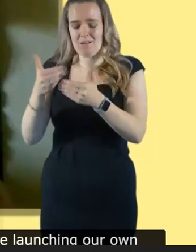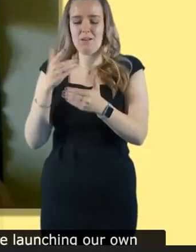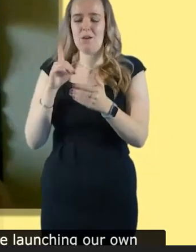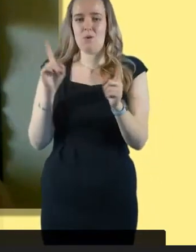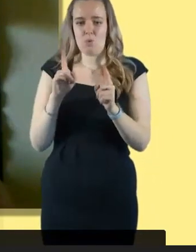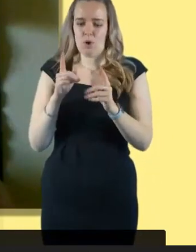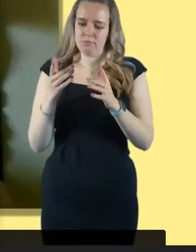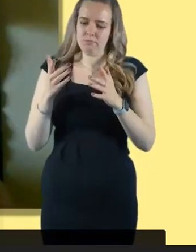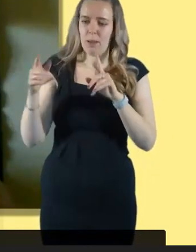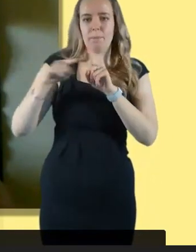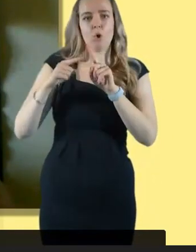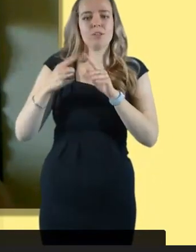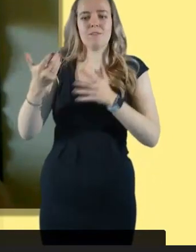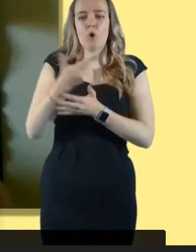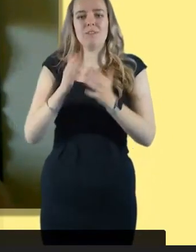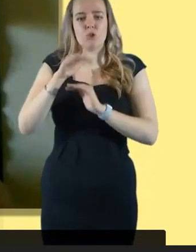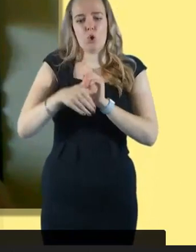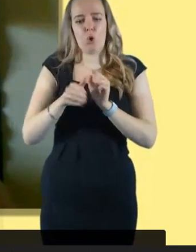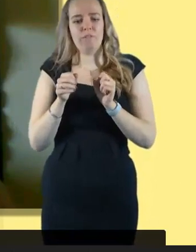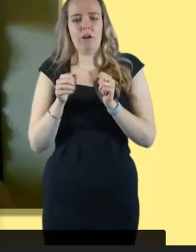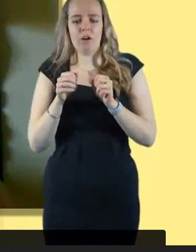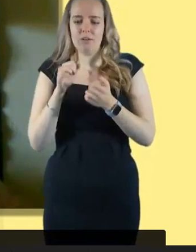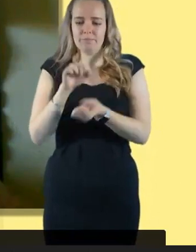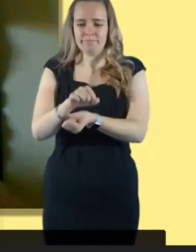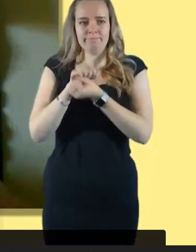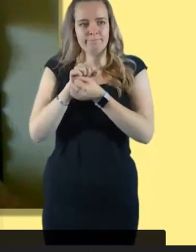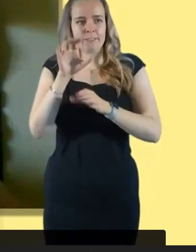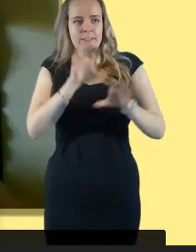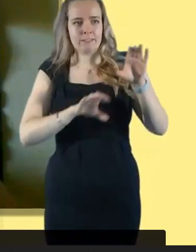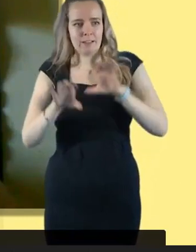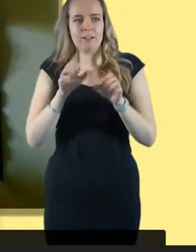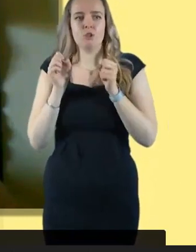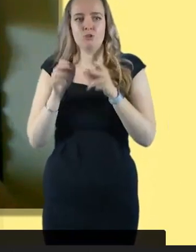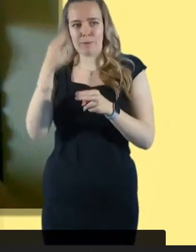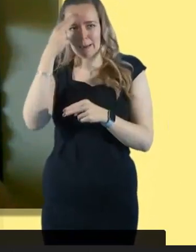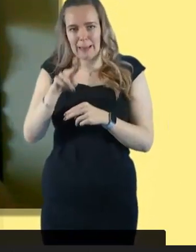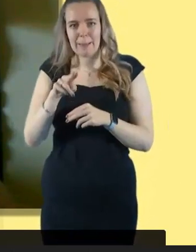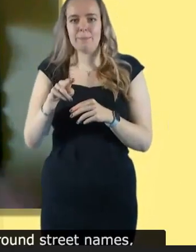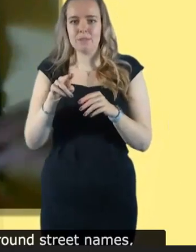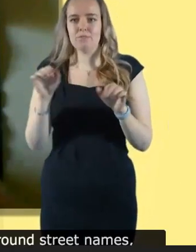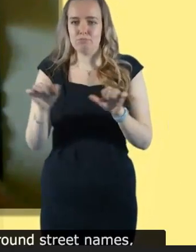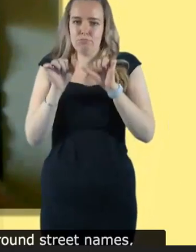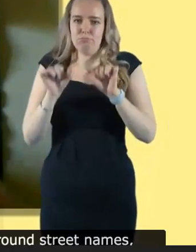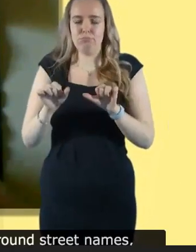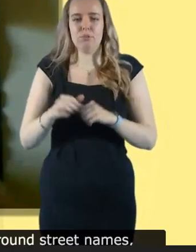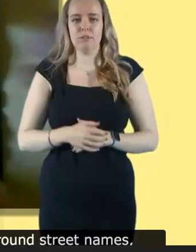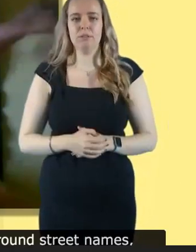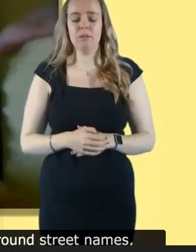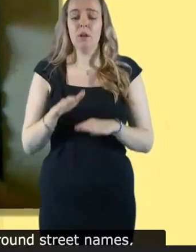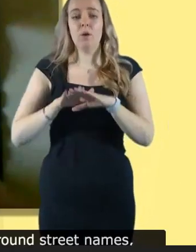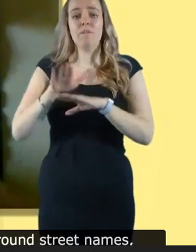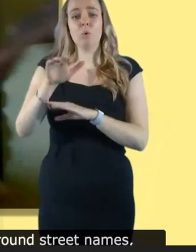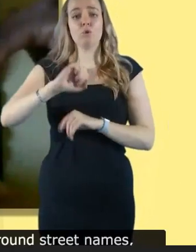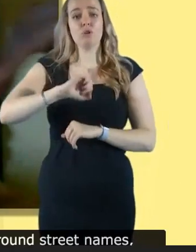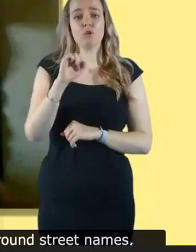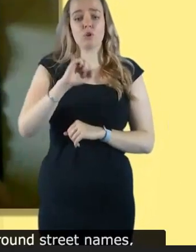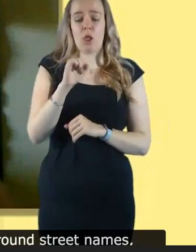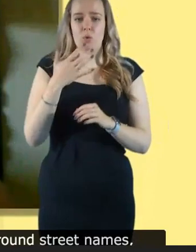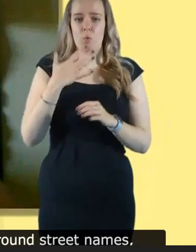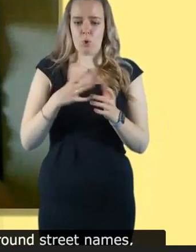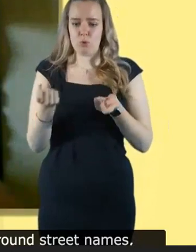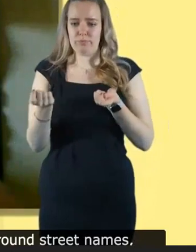around street names, science, and slavery legacy, and decolonising the curriculum. The future Scotland's going to need to tackle and